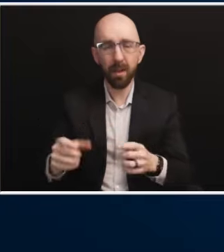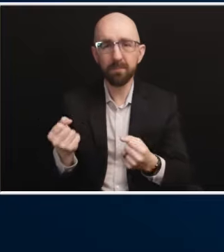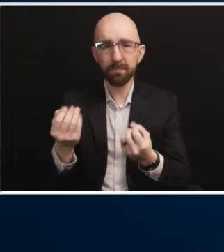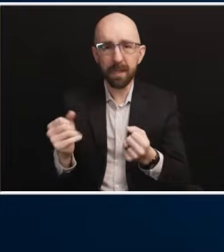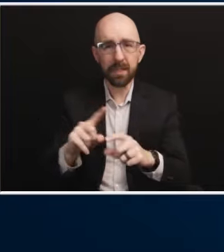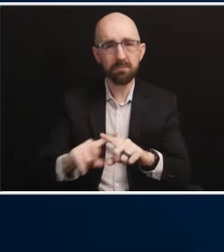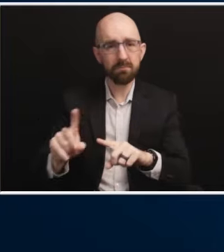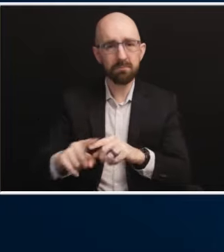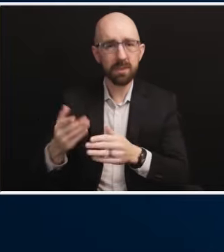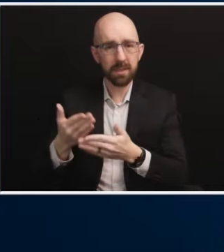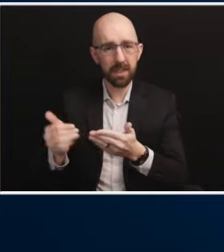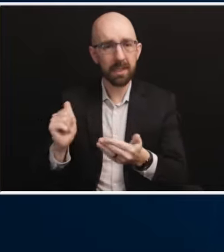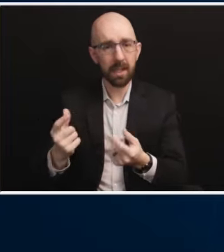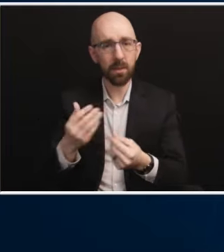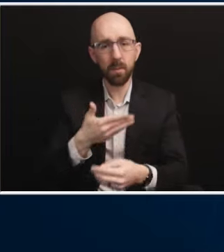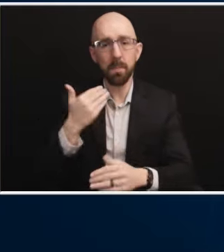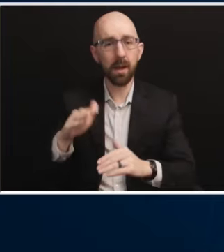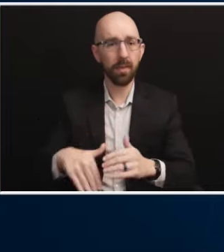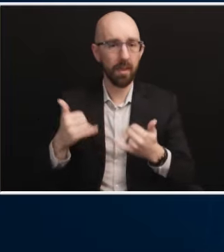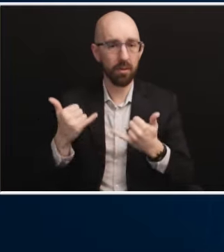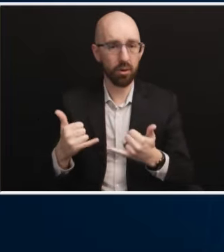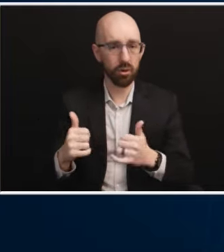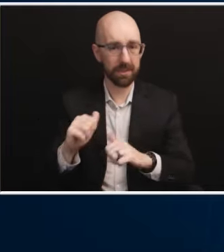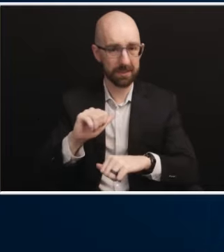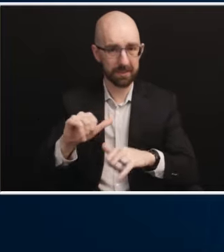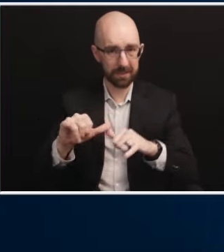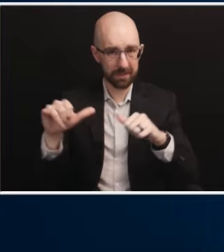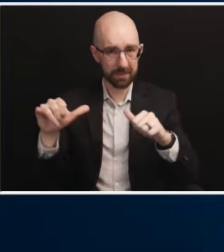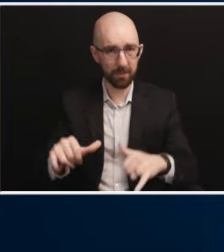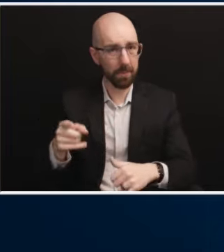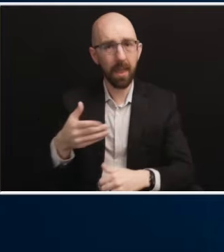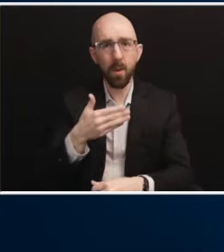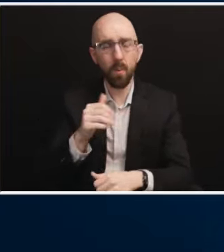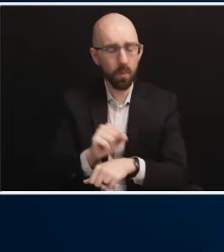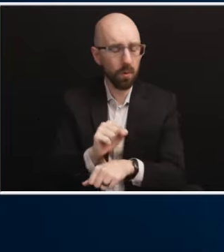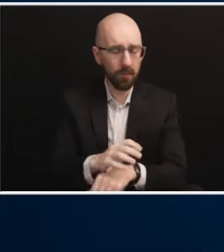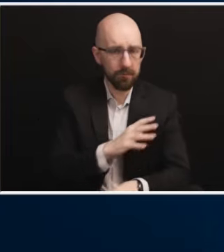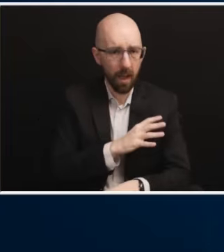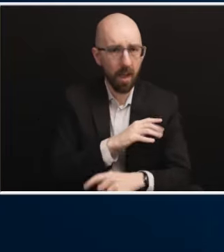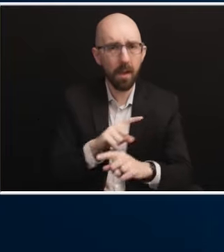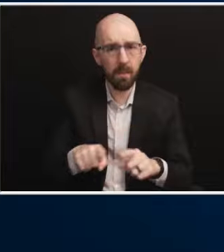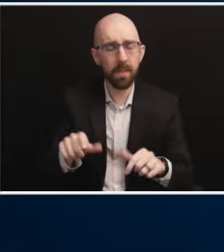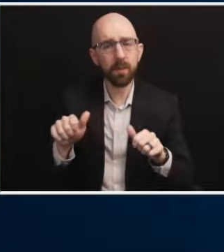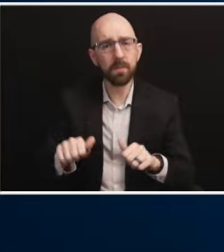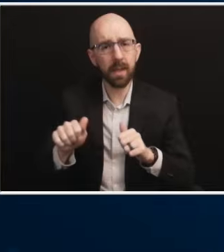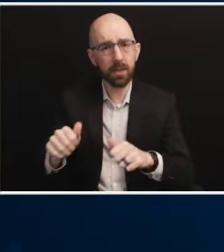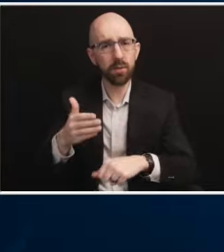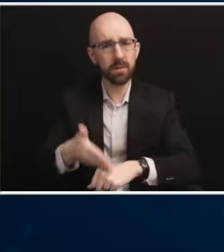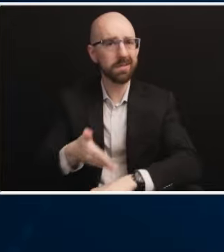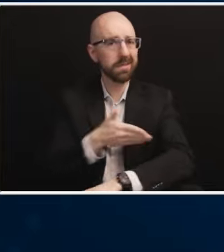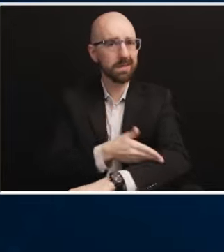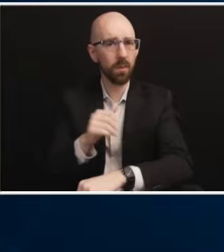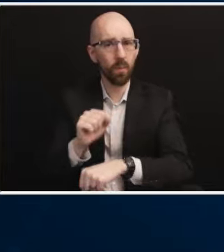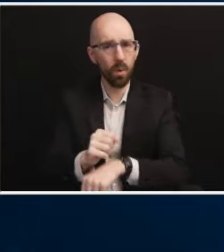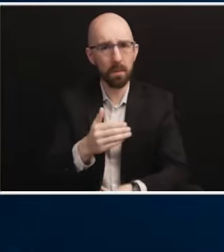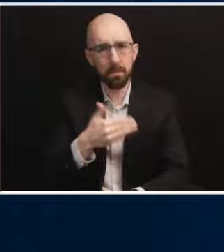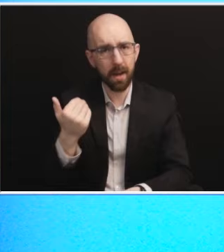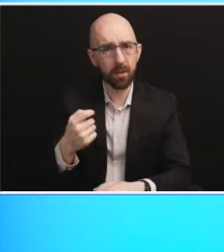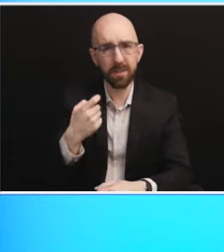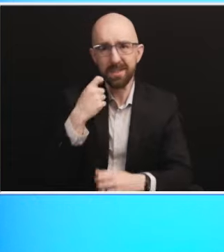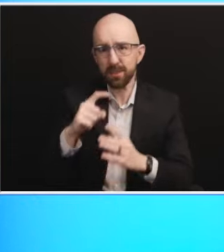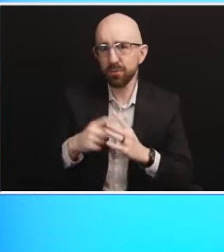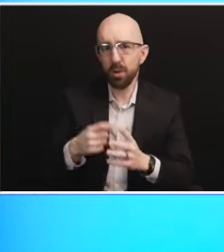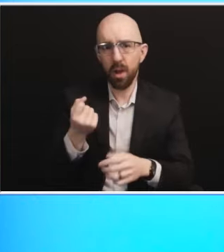than our current constructs. They work fine, but there's so much potential to have them work better, and we're just starting to understand how to make that